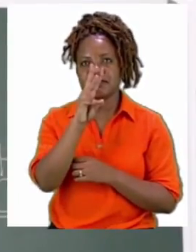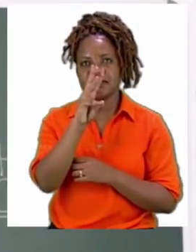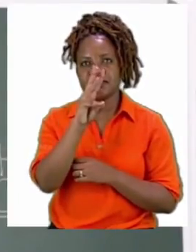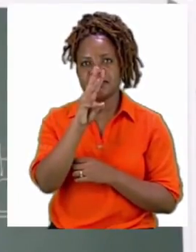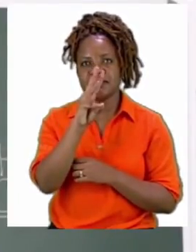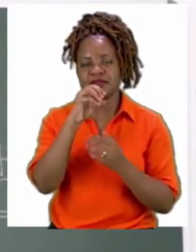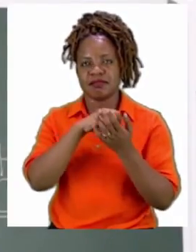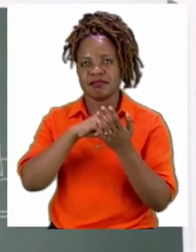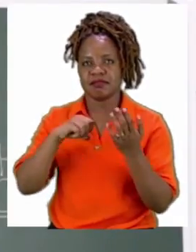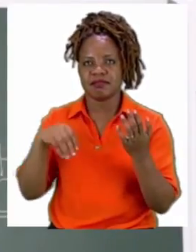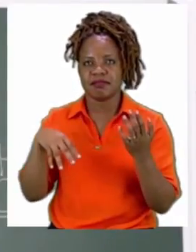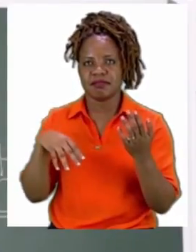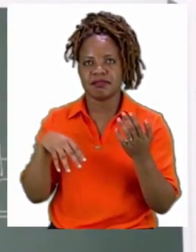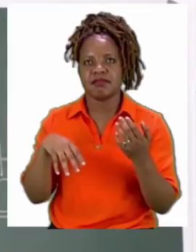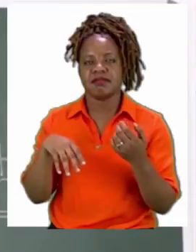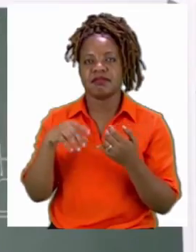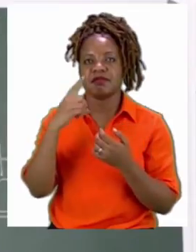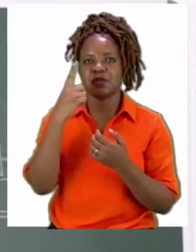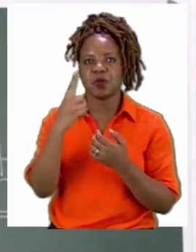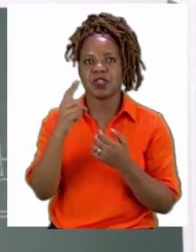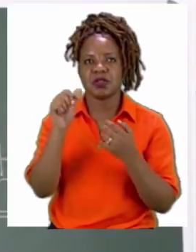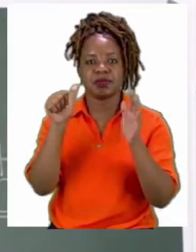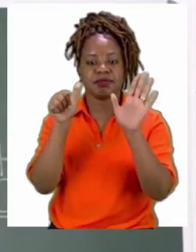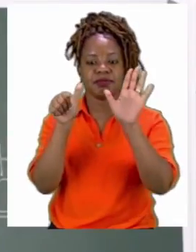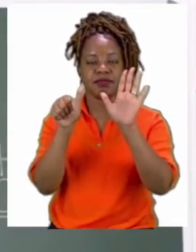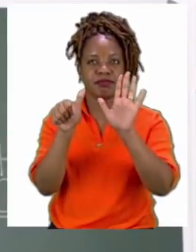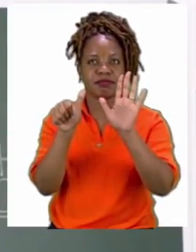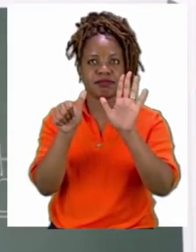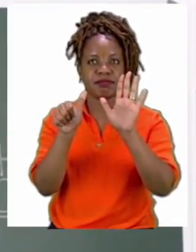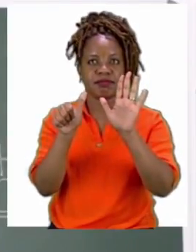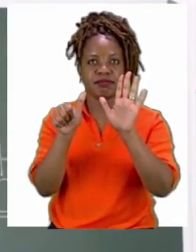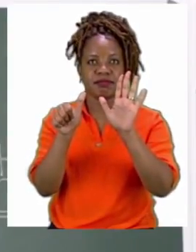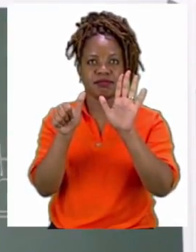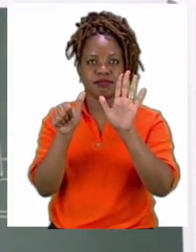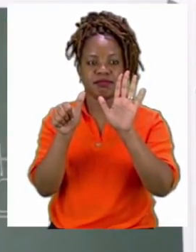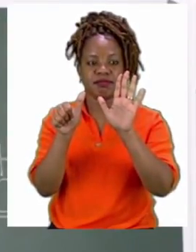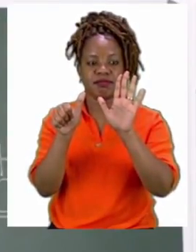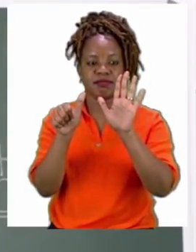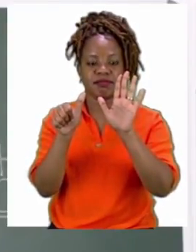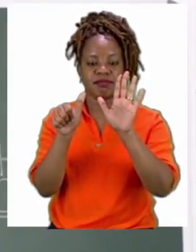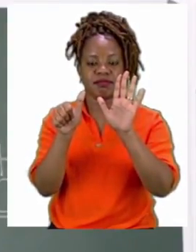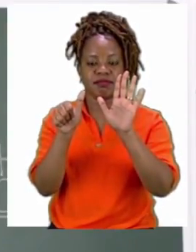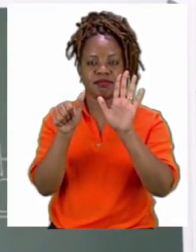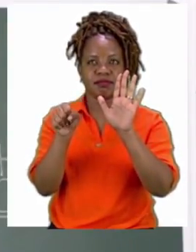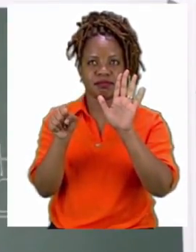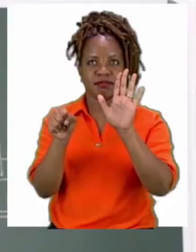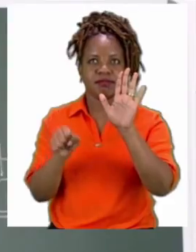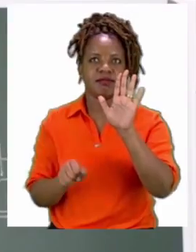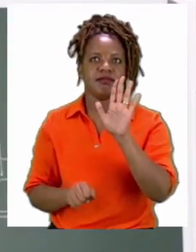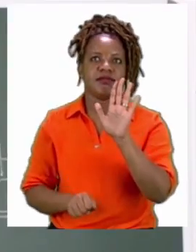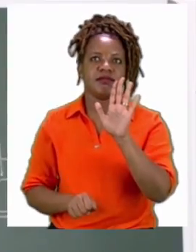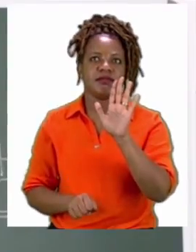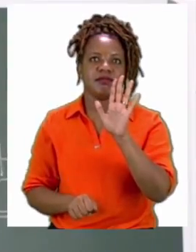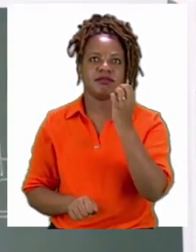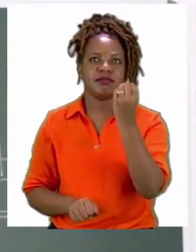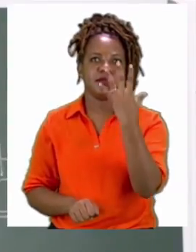6 minus 1. I have 6 beautiful things and I take away 1. How